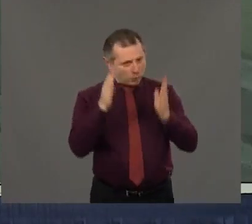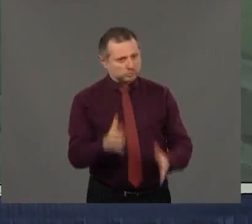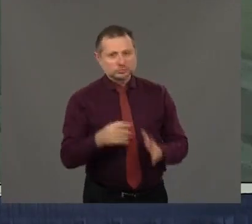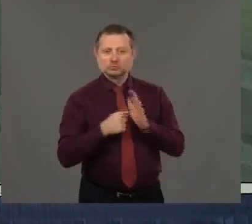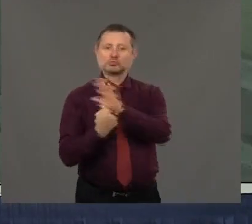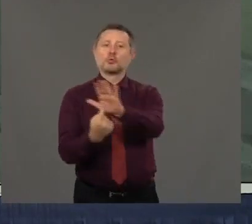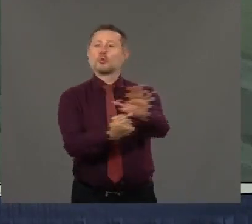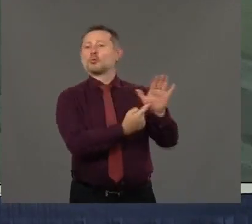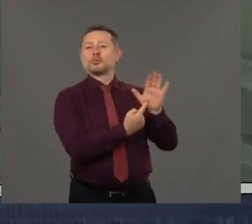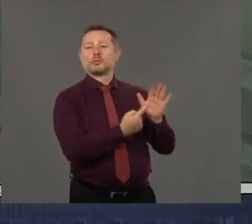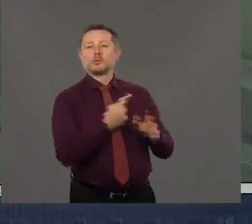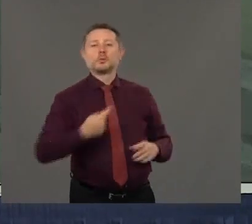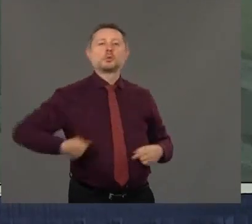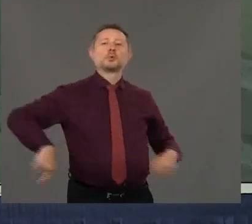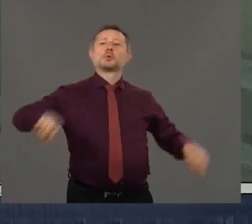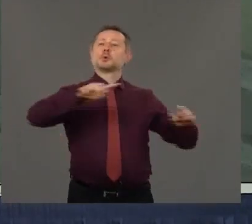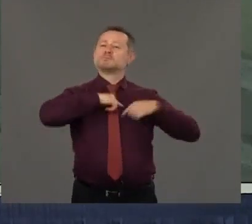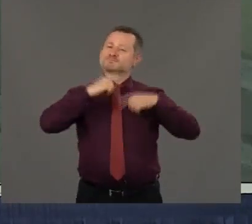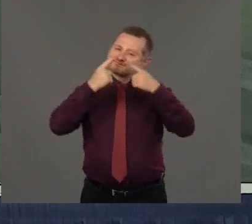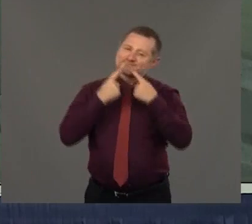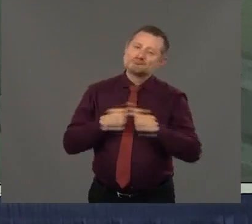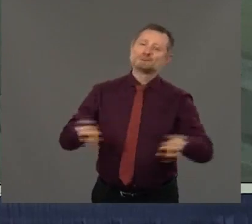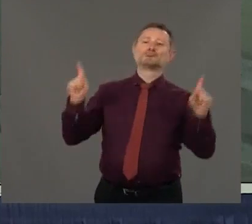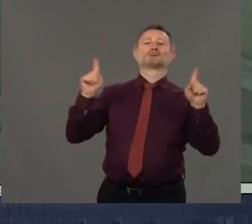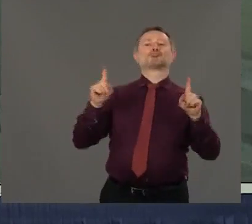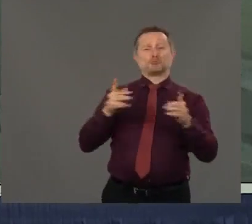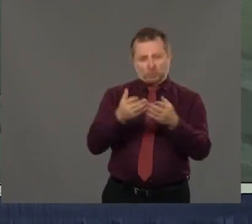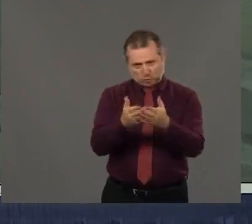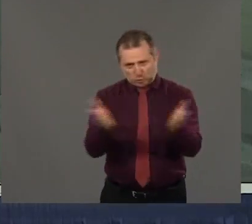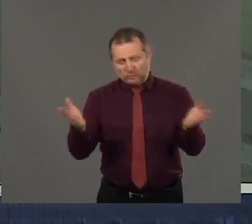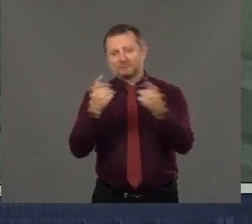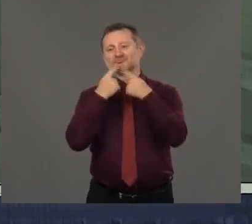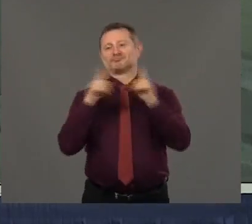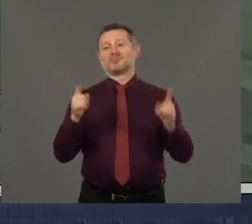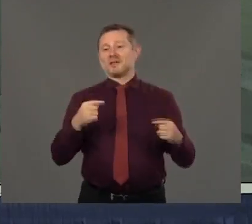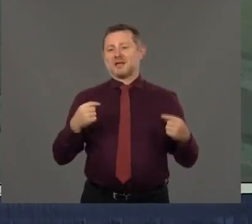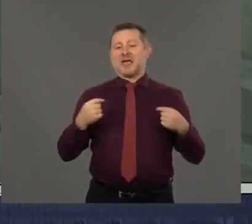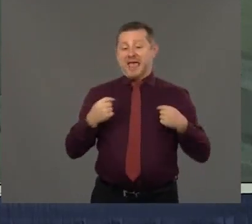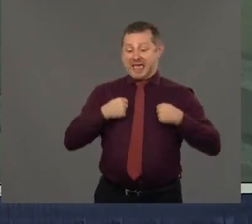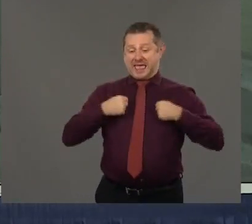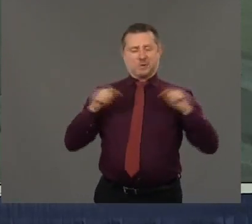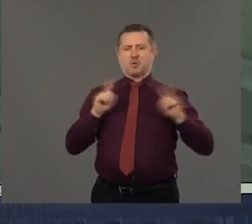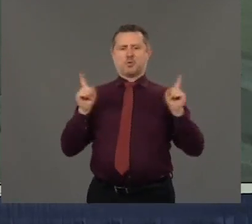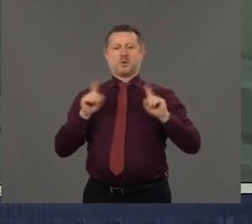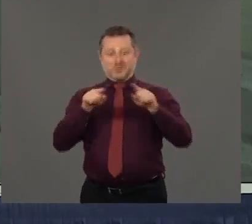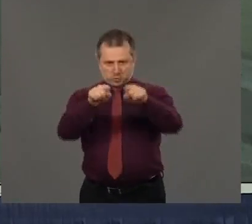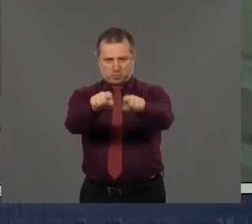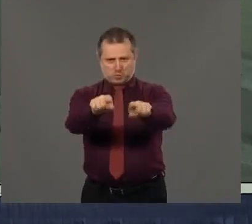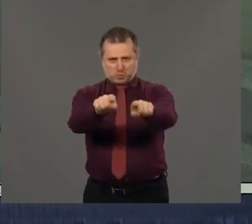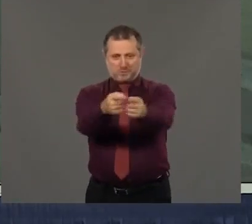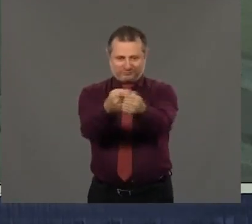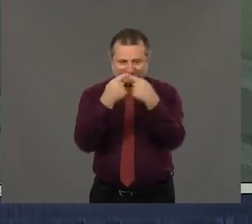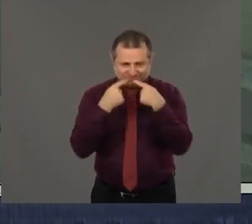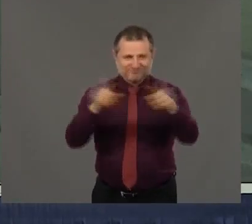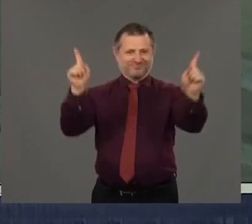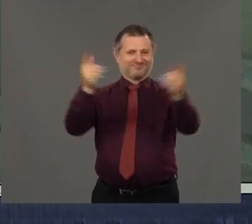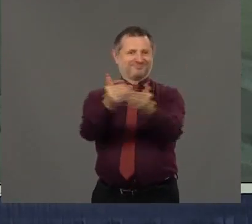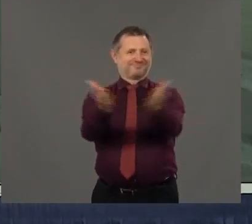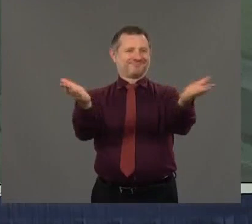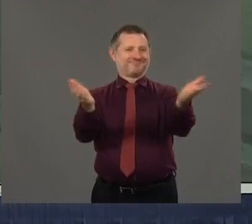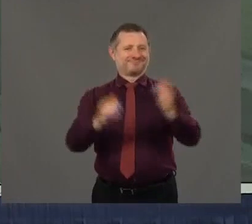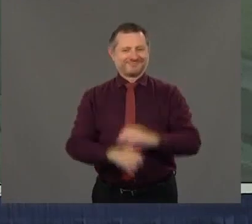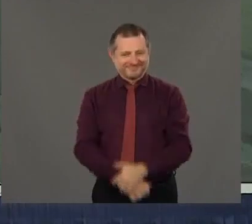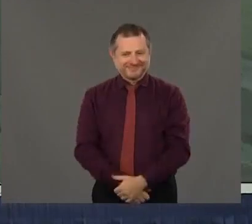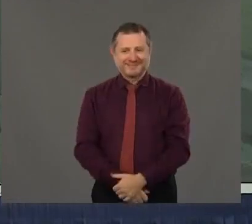what we did, what they did. I did nothing. I wanted them to see what they did